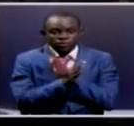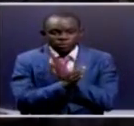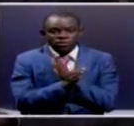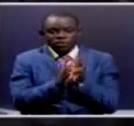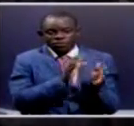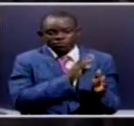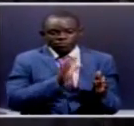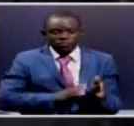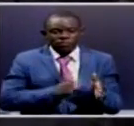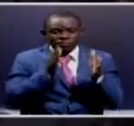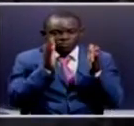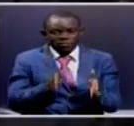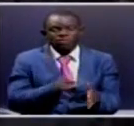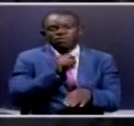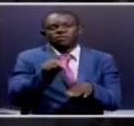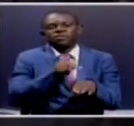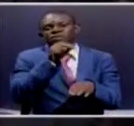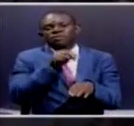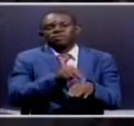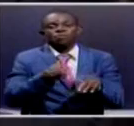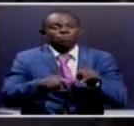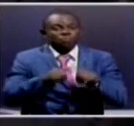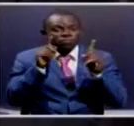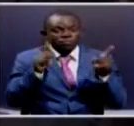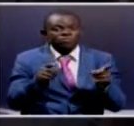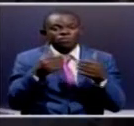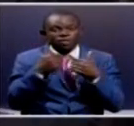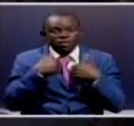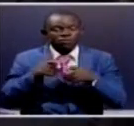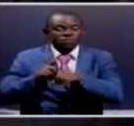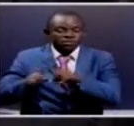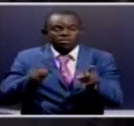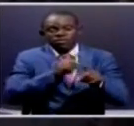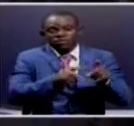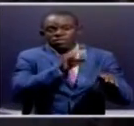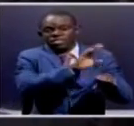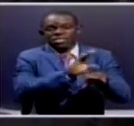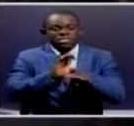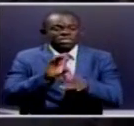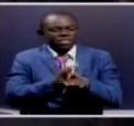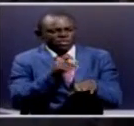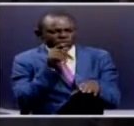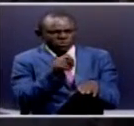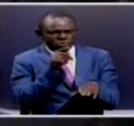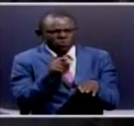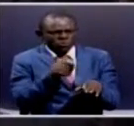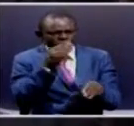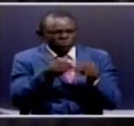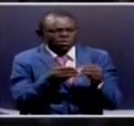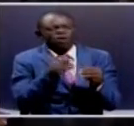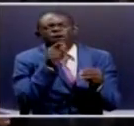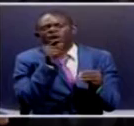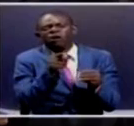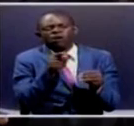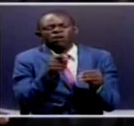with multiple denominations and religions would be a national issue. We don't have conflicts between